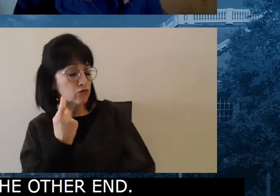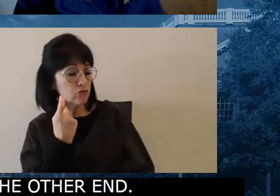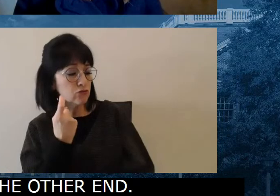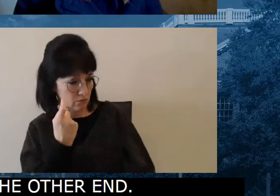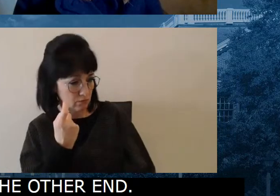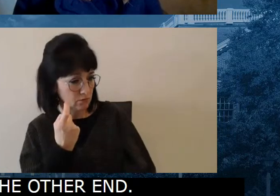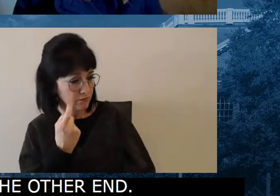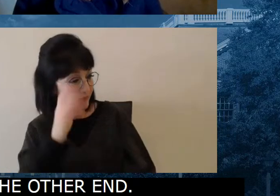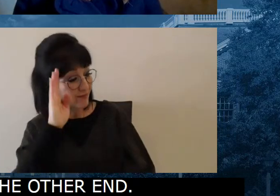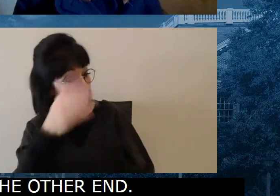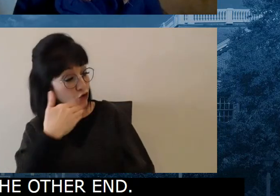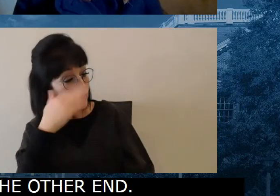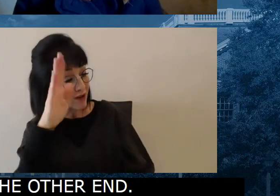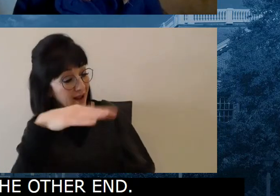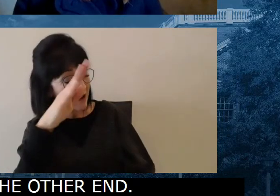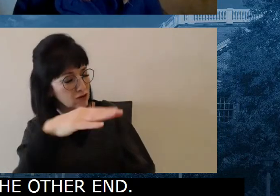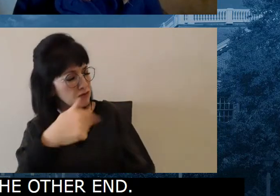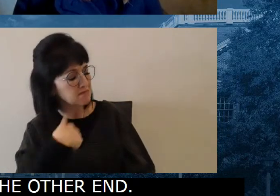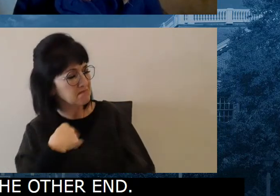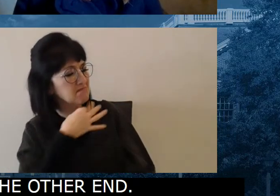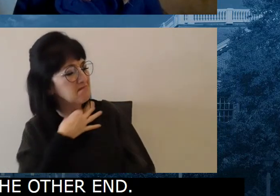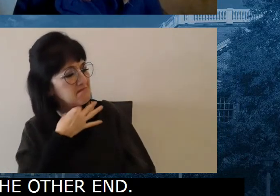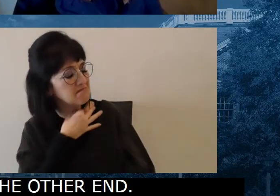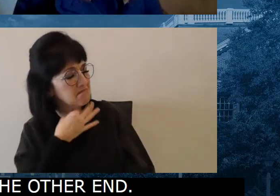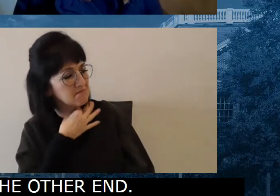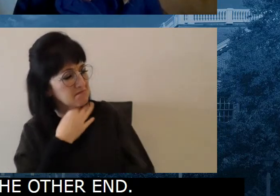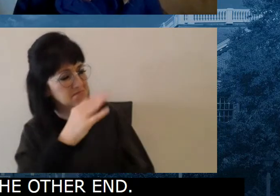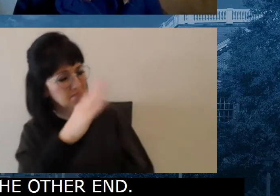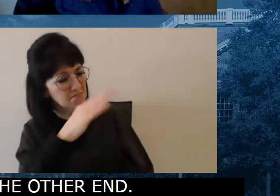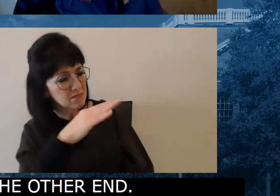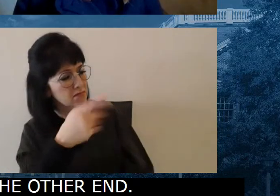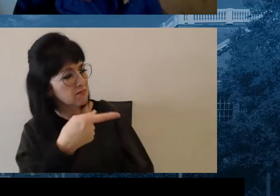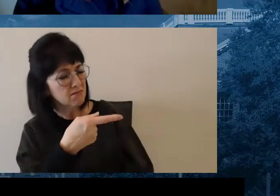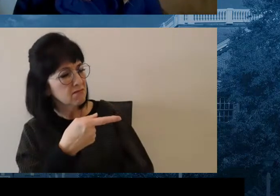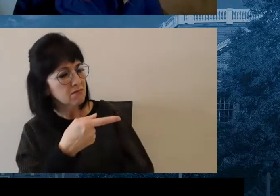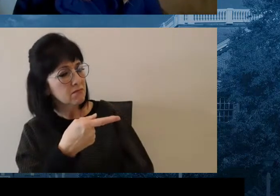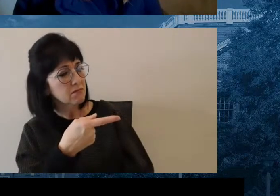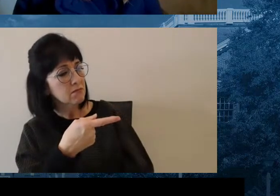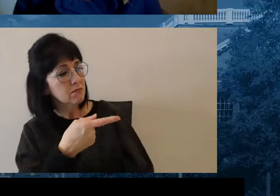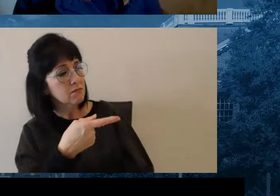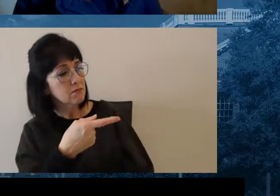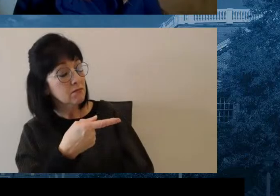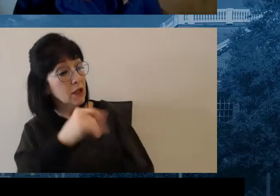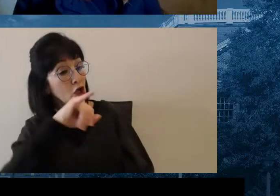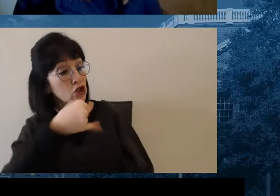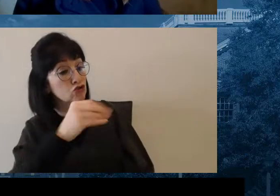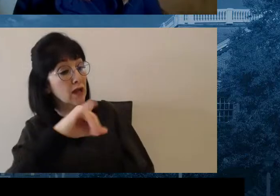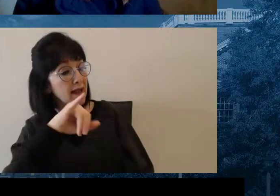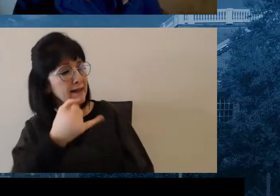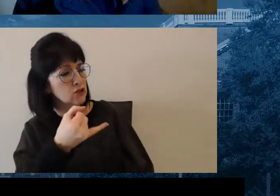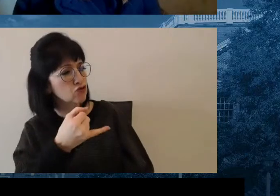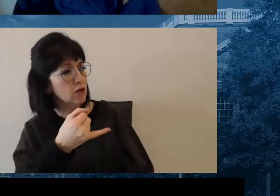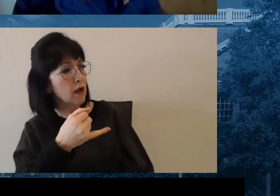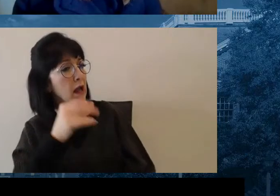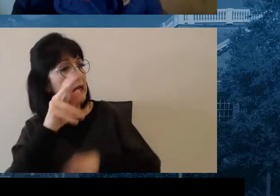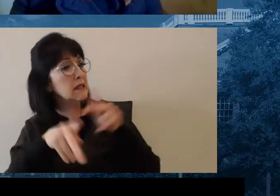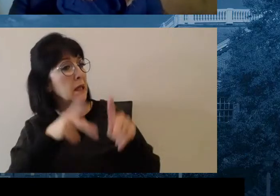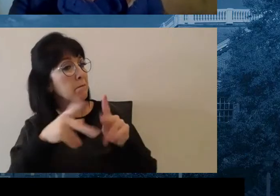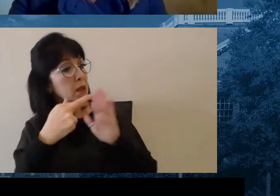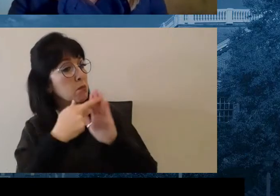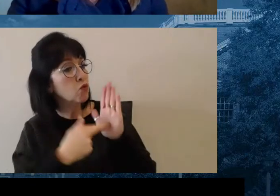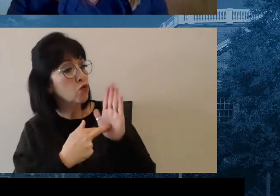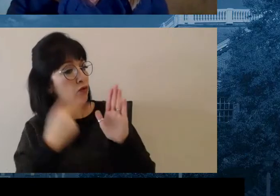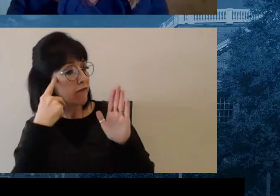Good afternoon. I'm curious how the sign-up process with the Johnson & Johnson vaccine now will work. Like if